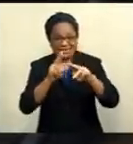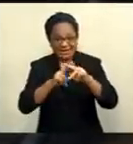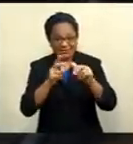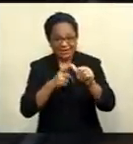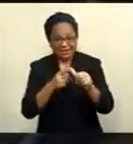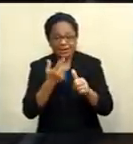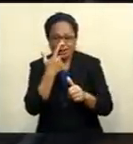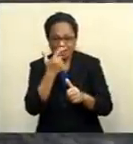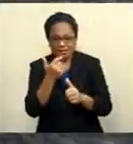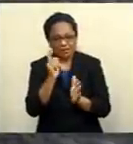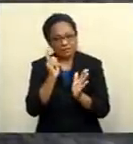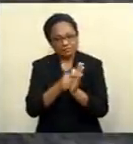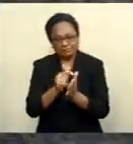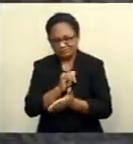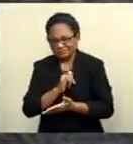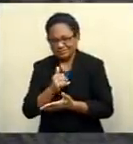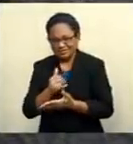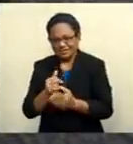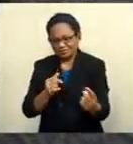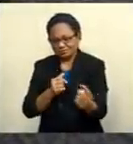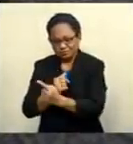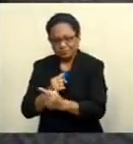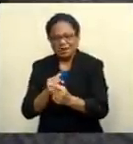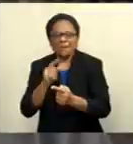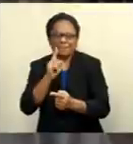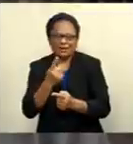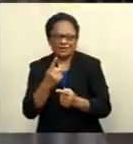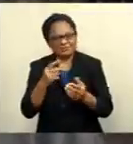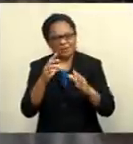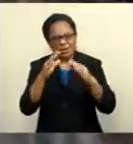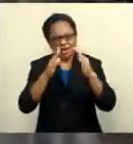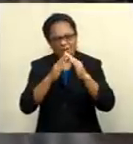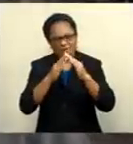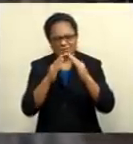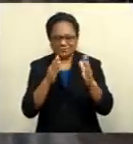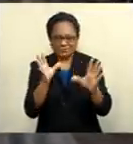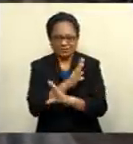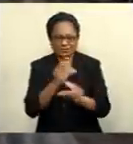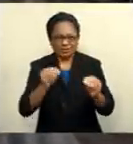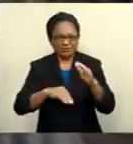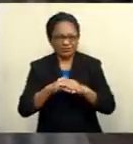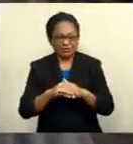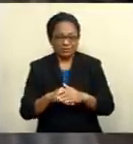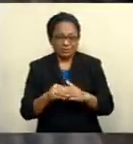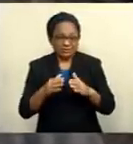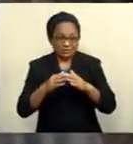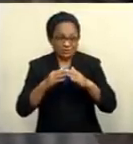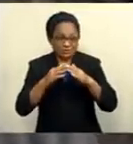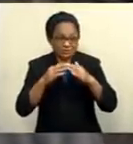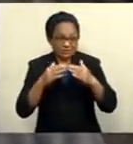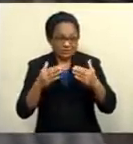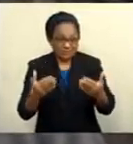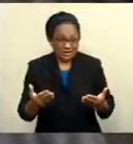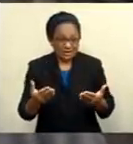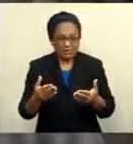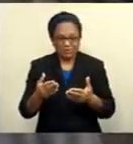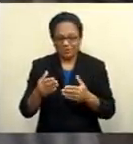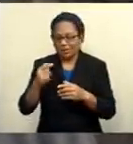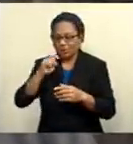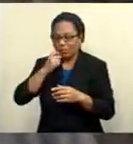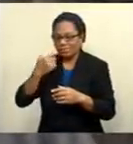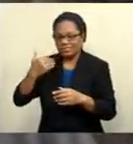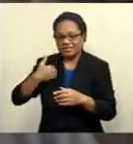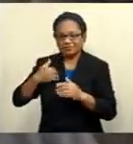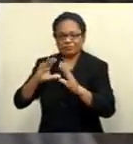their call but were unable to save their home. Right now we'll be staying with our neighbor, we'll see. Yeah,